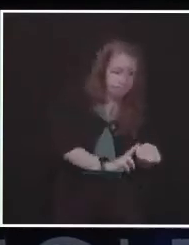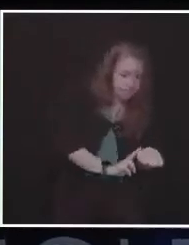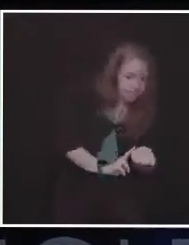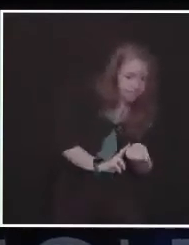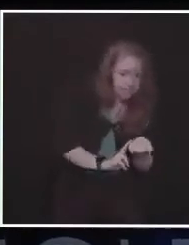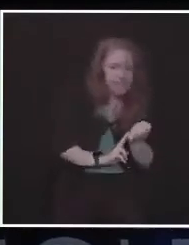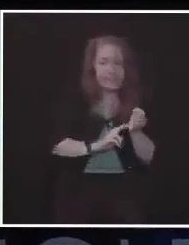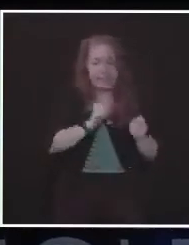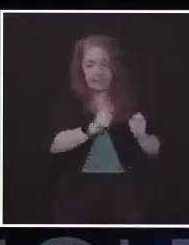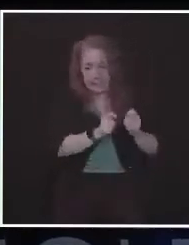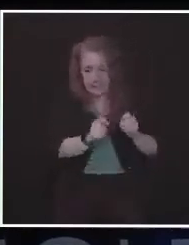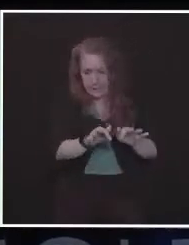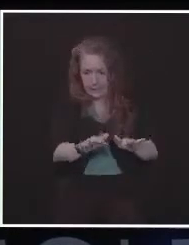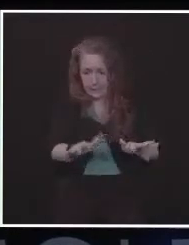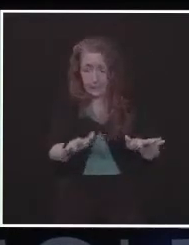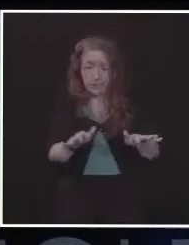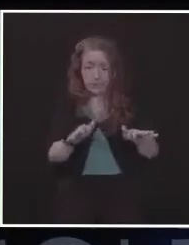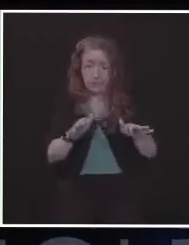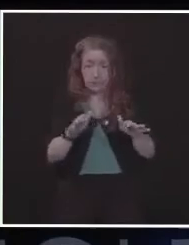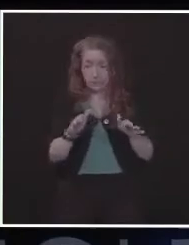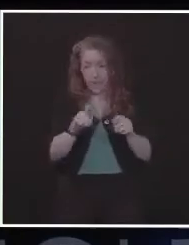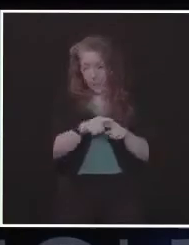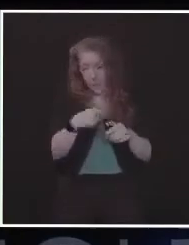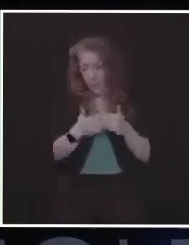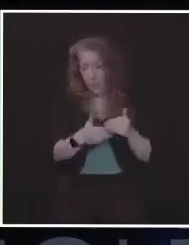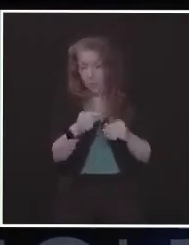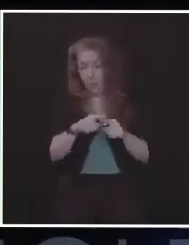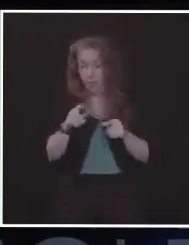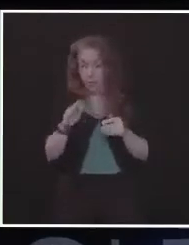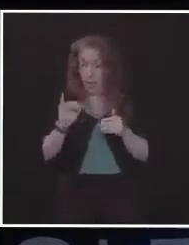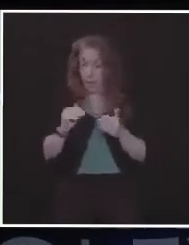2 Directorate starts as of today.